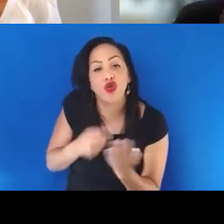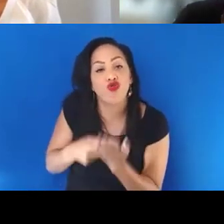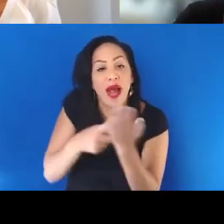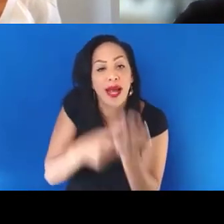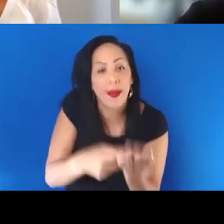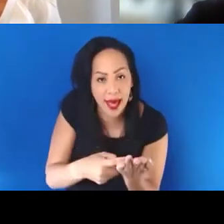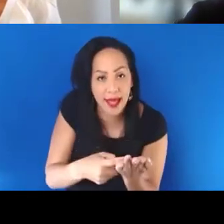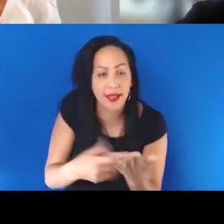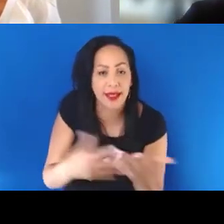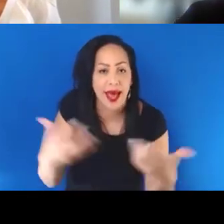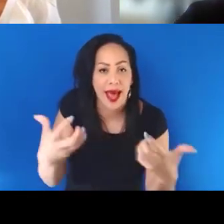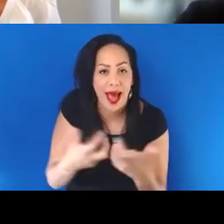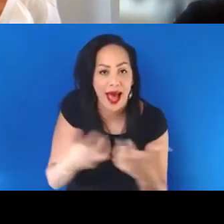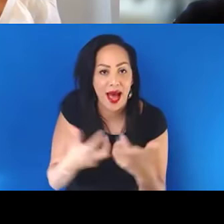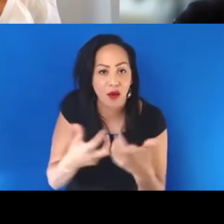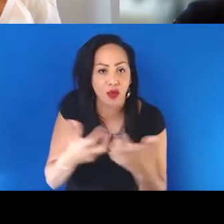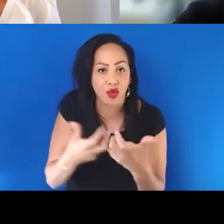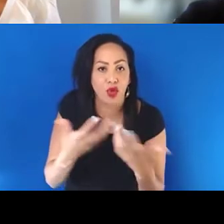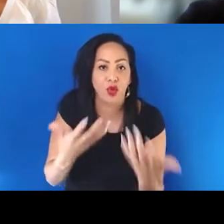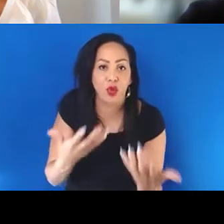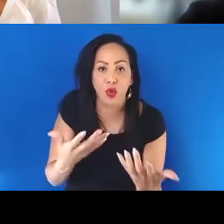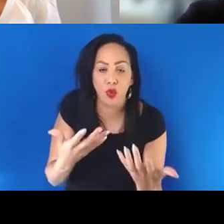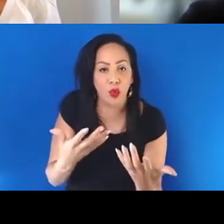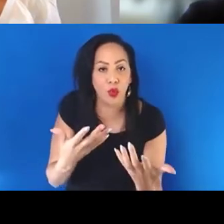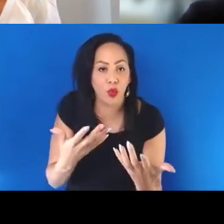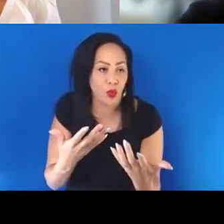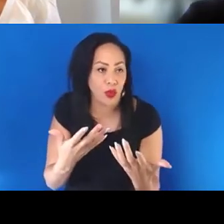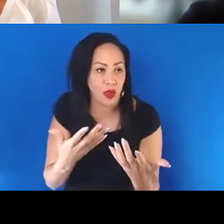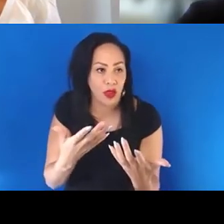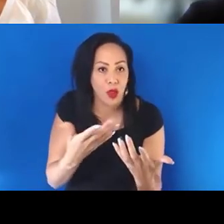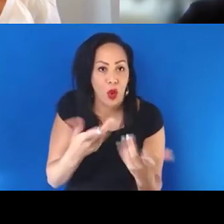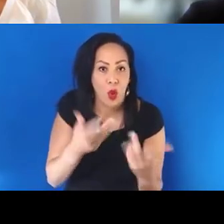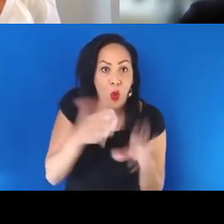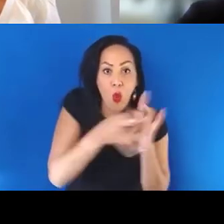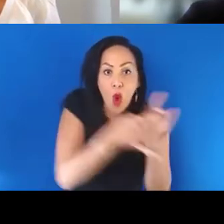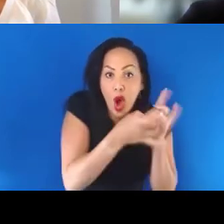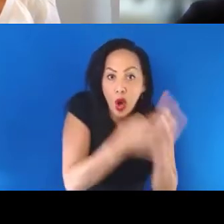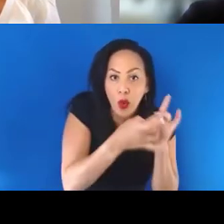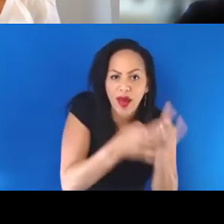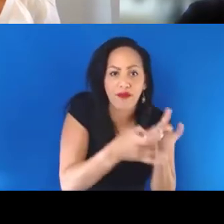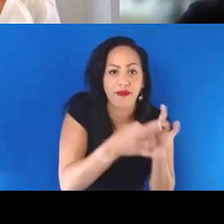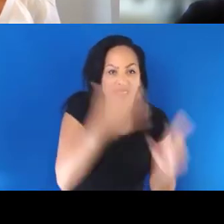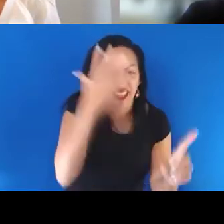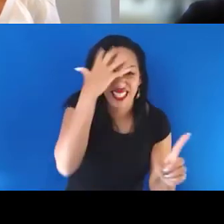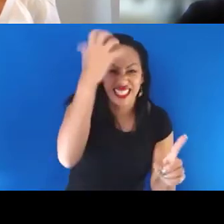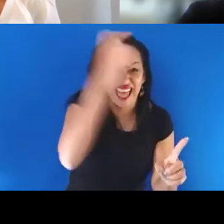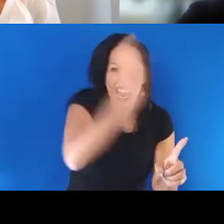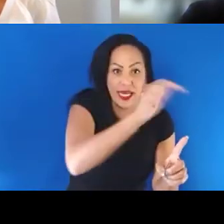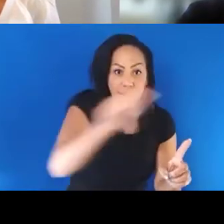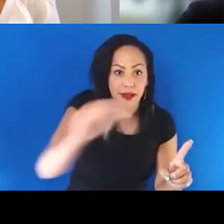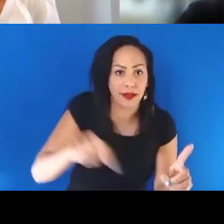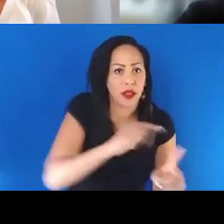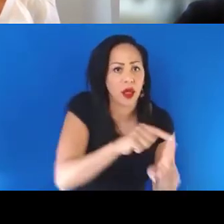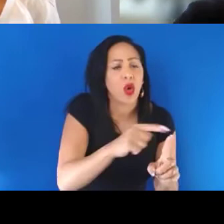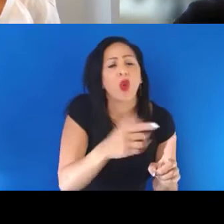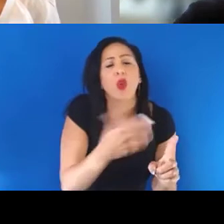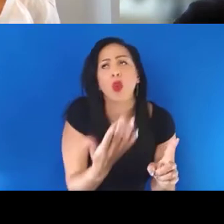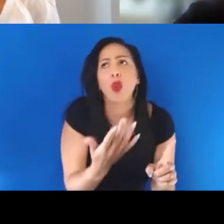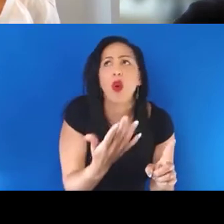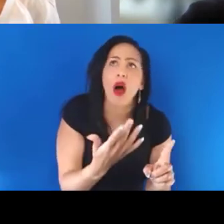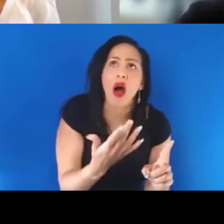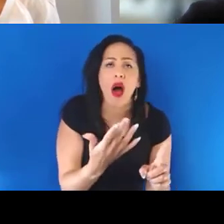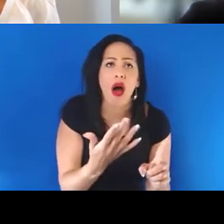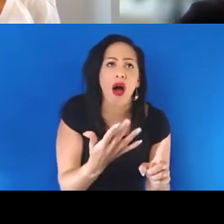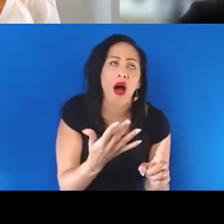maintain their position. And that is, to me, a very good form of checks and balances, where you have these